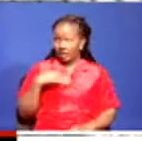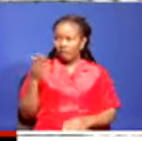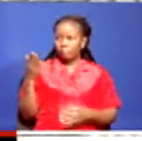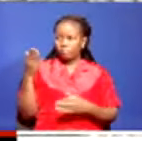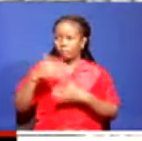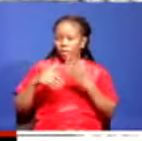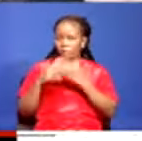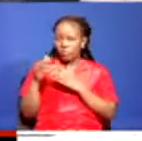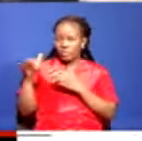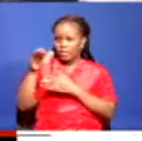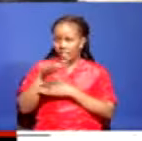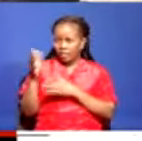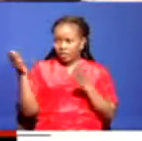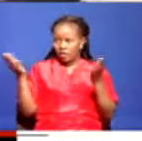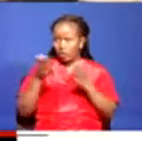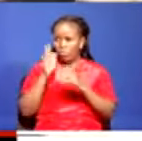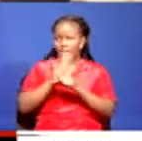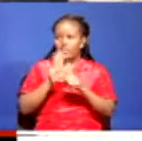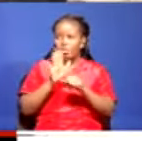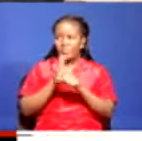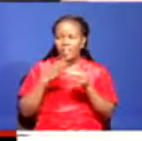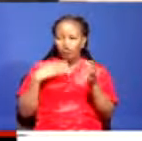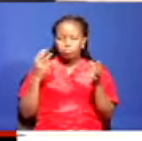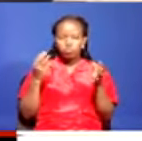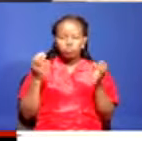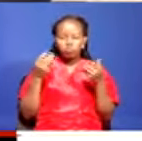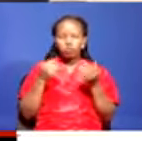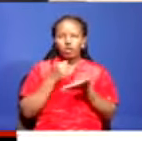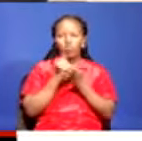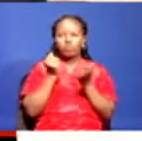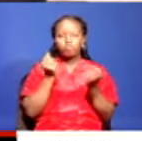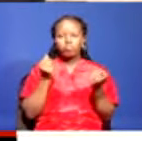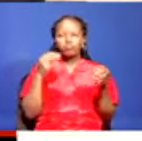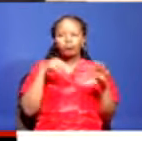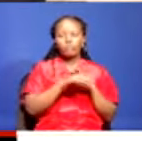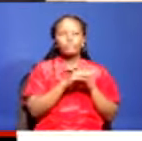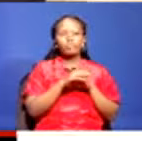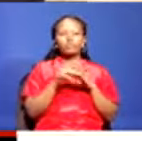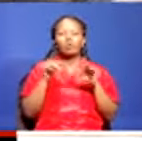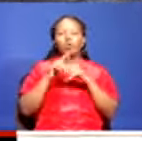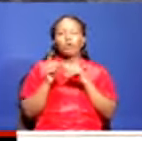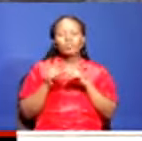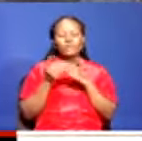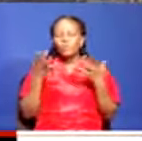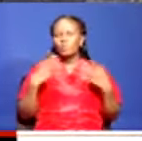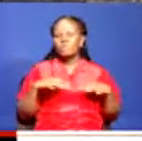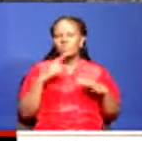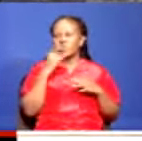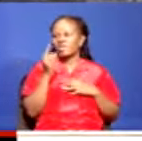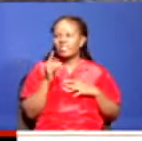been regularly sighted to help in trapping them. Efforts, residents, however, say are still